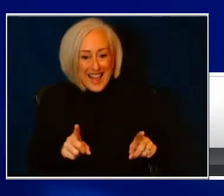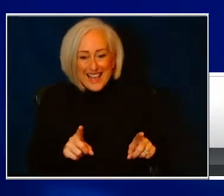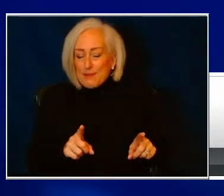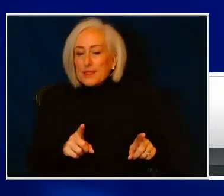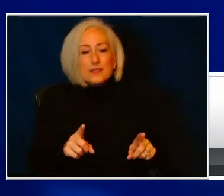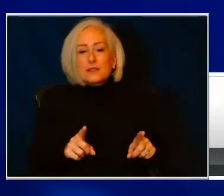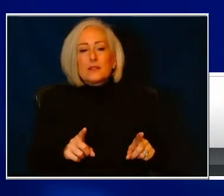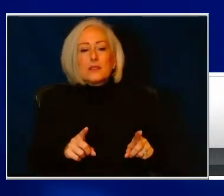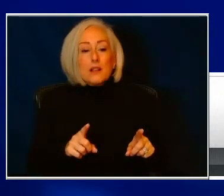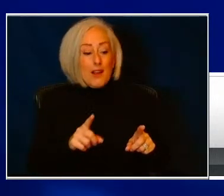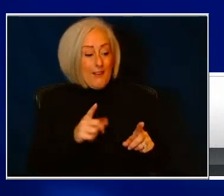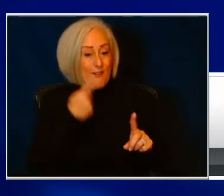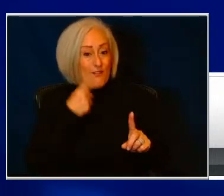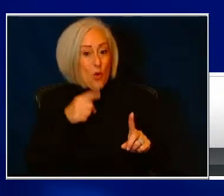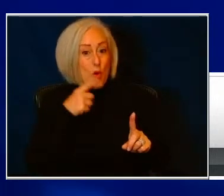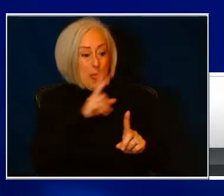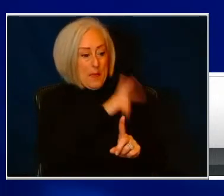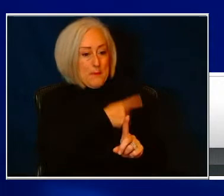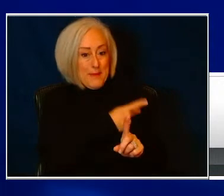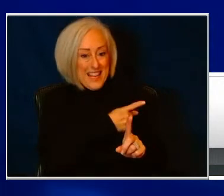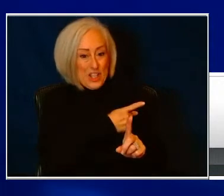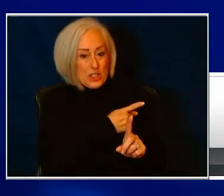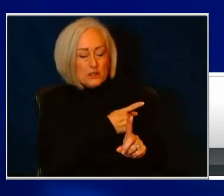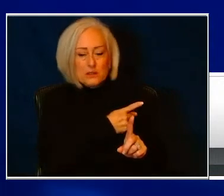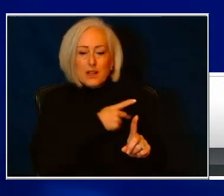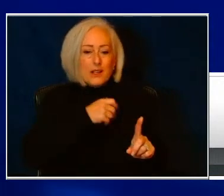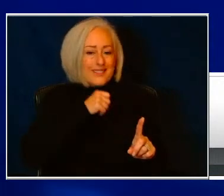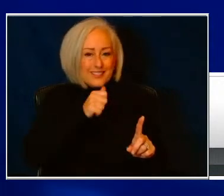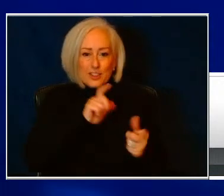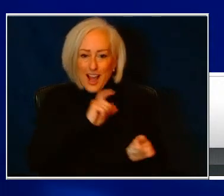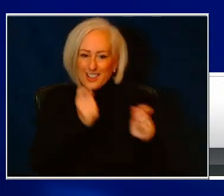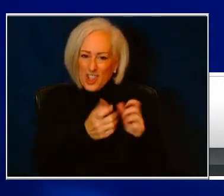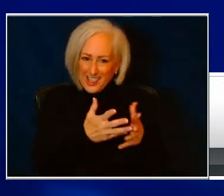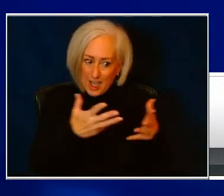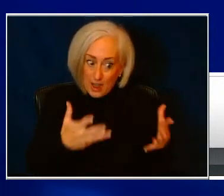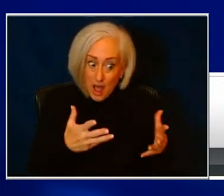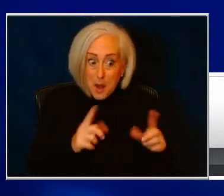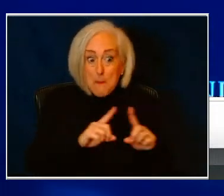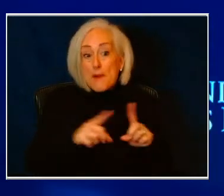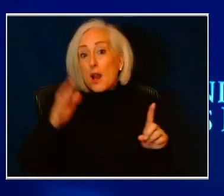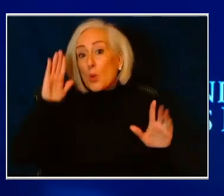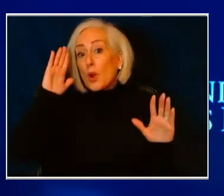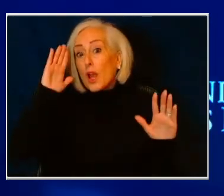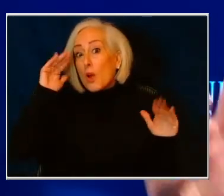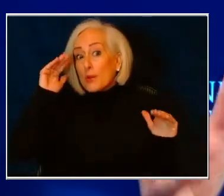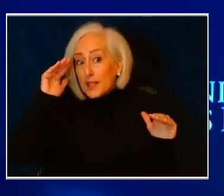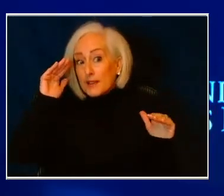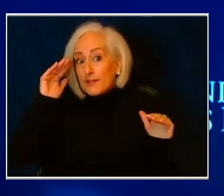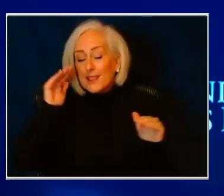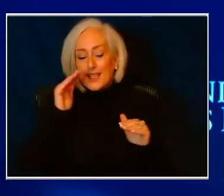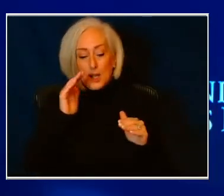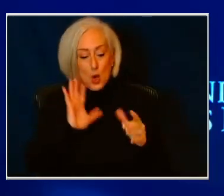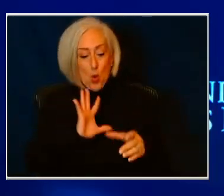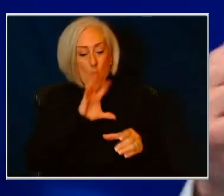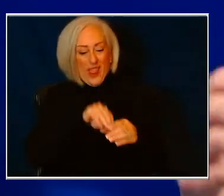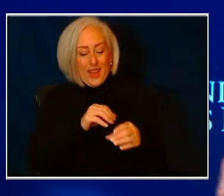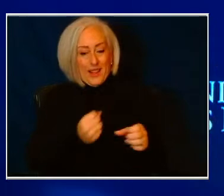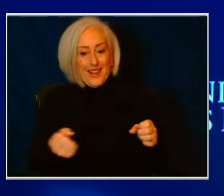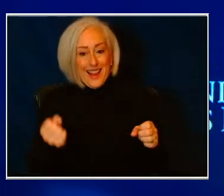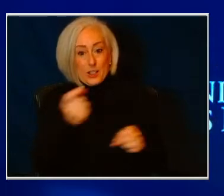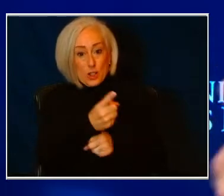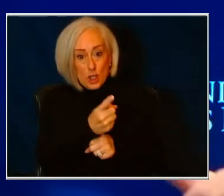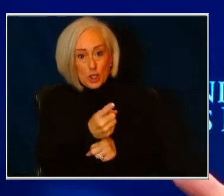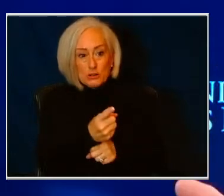we believe in the next year is going to change quite dramatically. So it's a really exciting time, where it's all kind of coming together, that